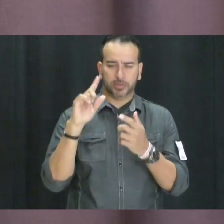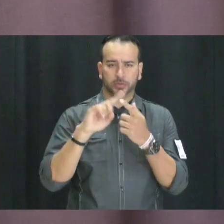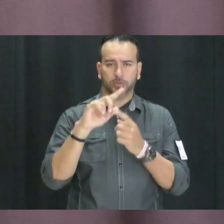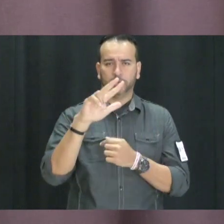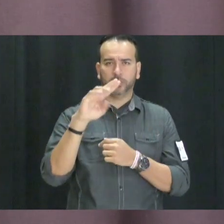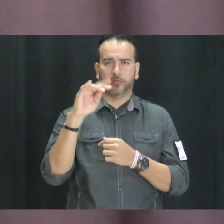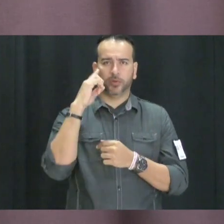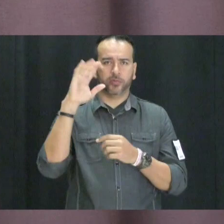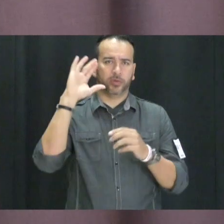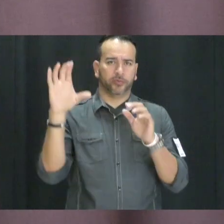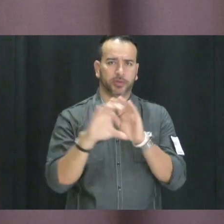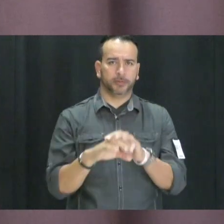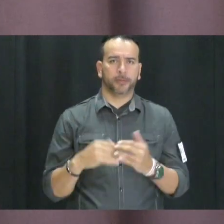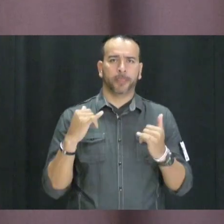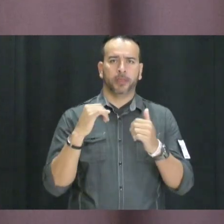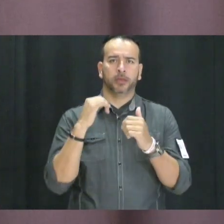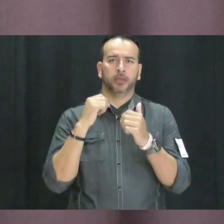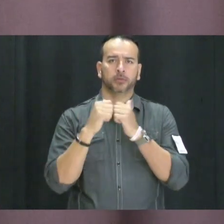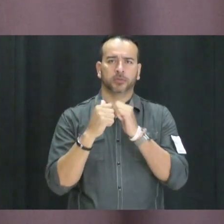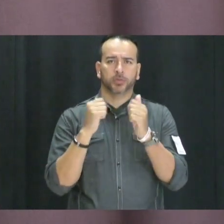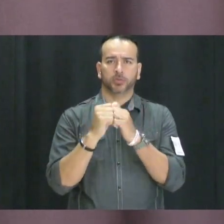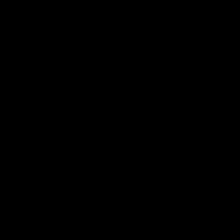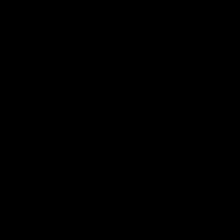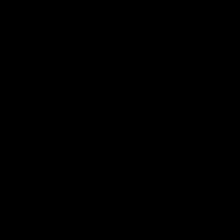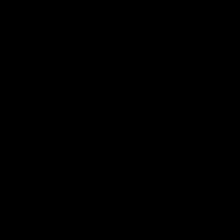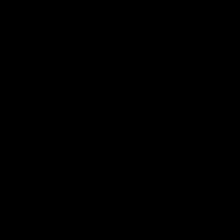for your photo now time for sports with Rachel